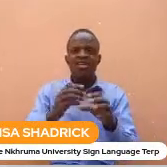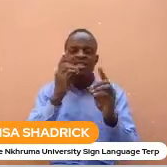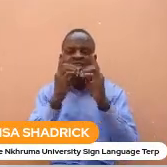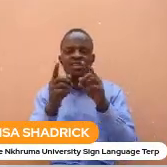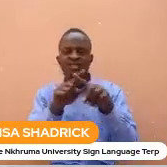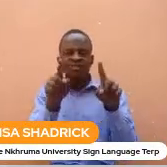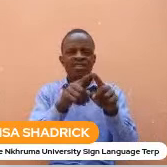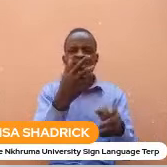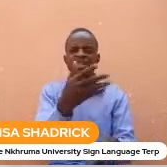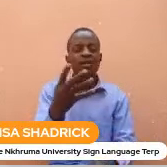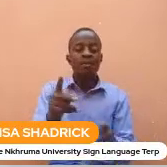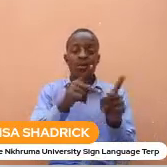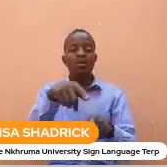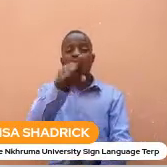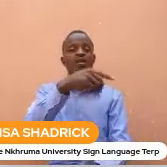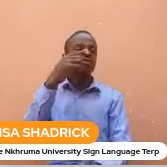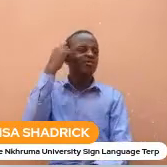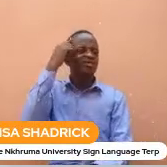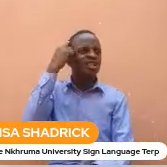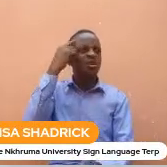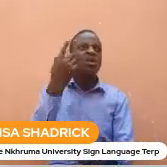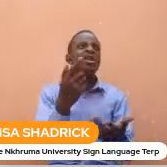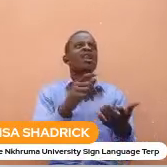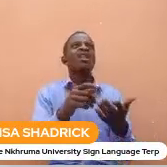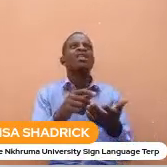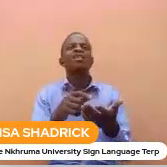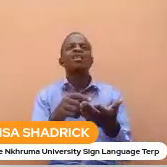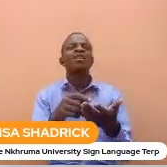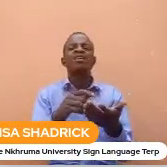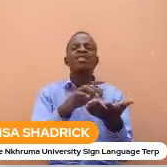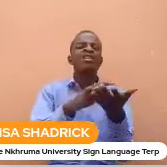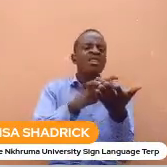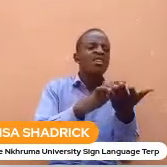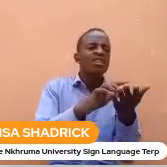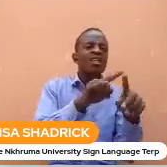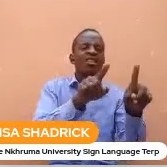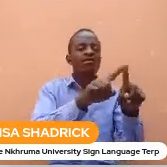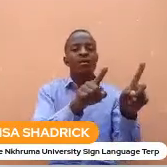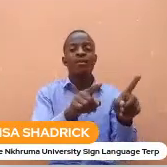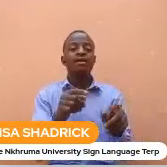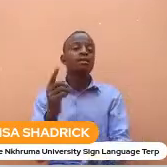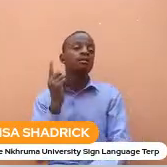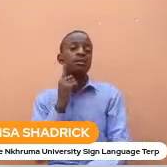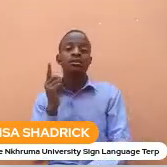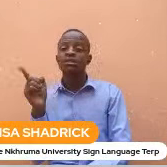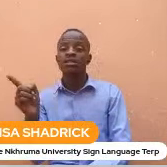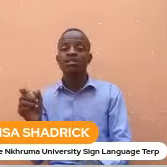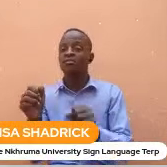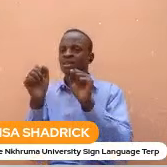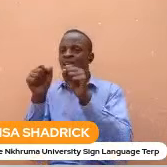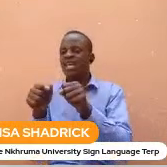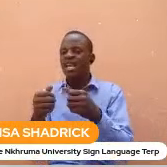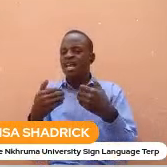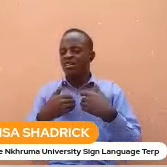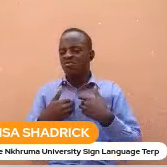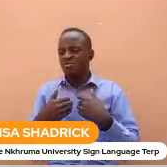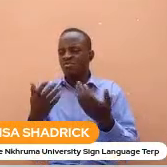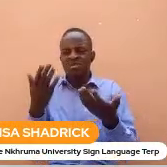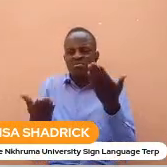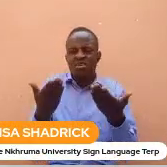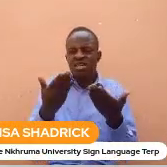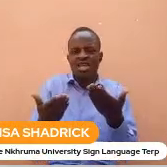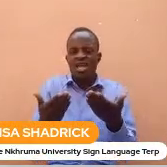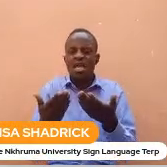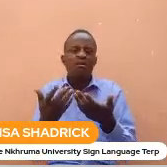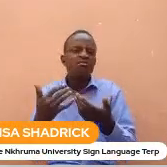people think, it's as medicine, but we are hearing from you that it can also be a device, it can also be a method. So thank you so much,